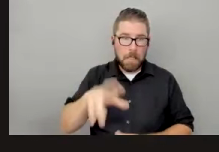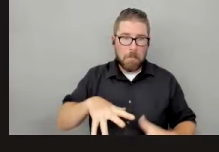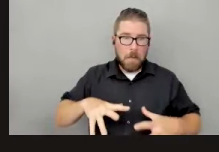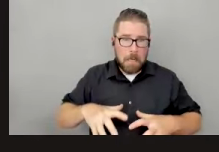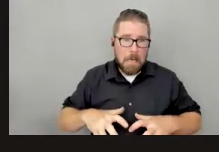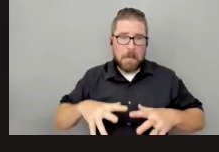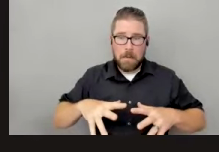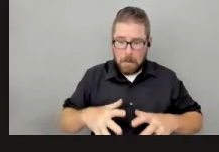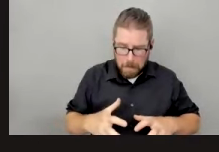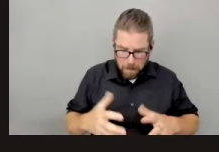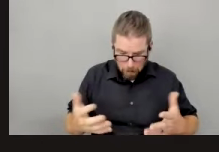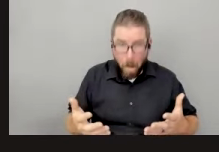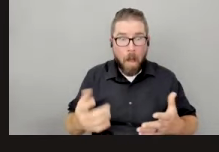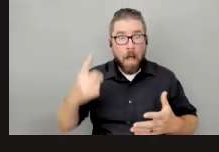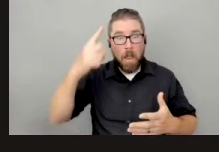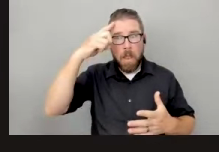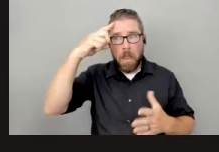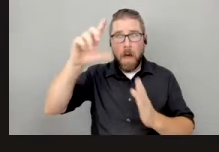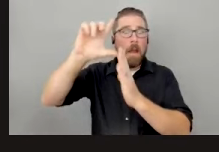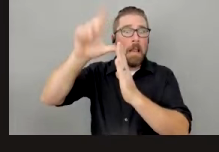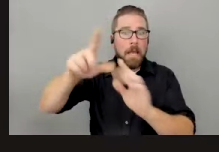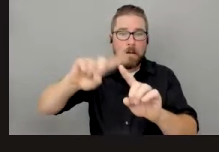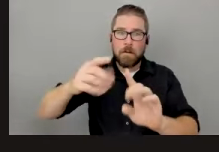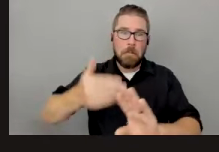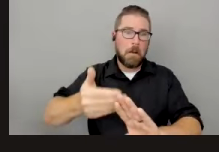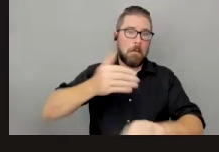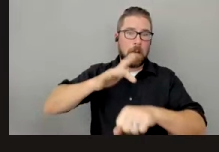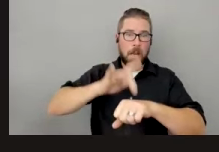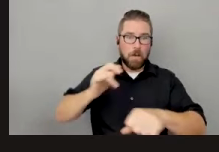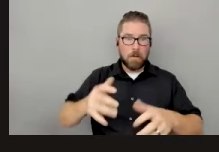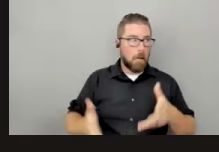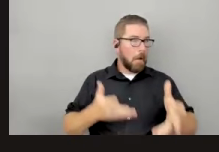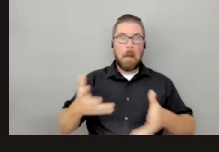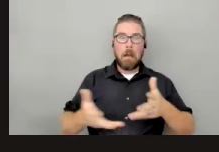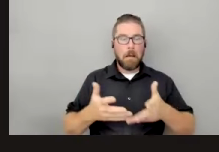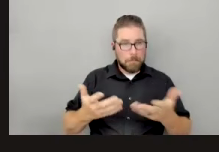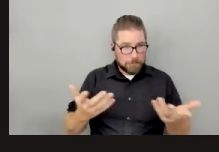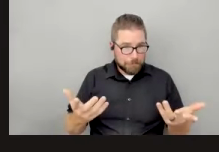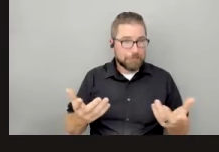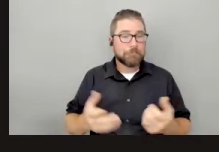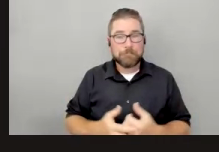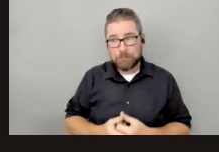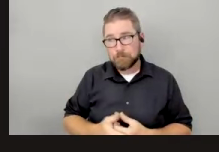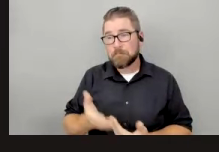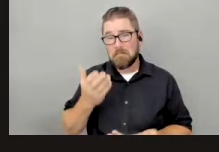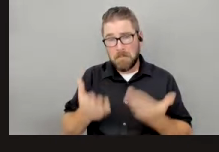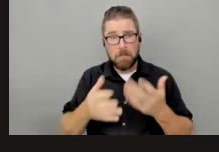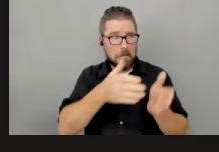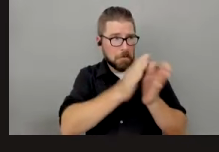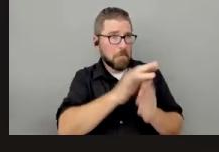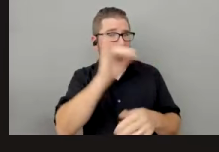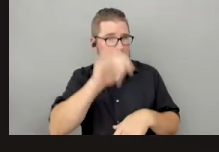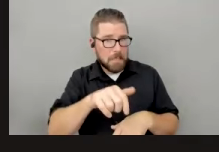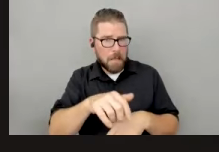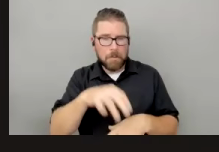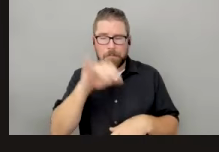labor after the class, but they go into premature labor. And so sometimes that might be an accommodation request that's made as well. And those